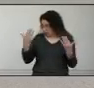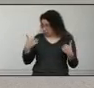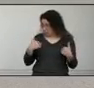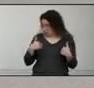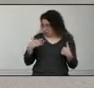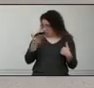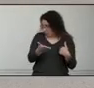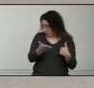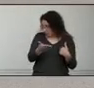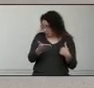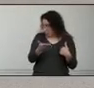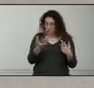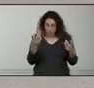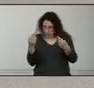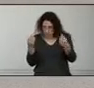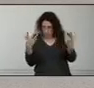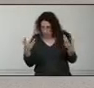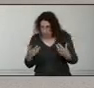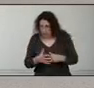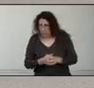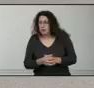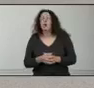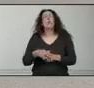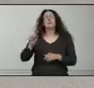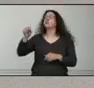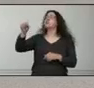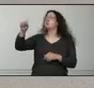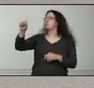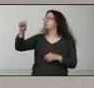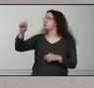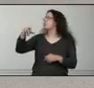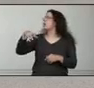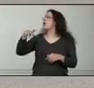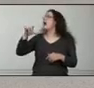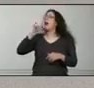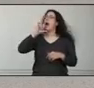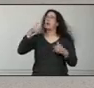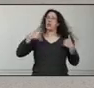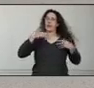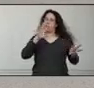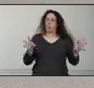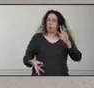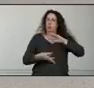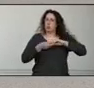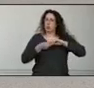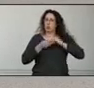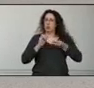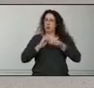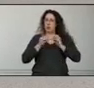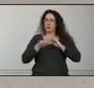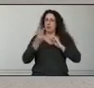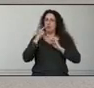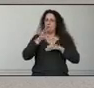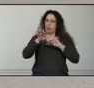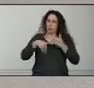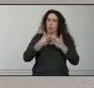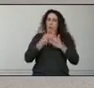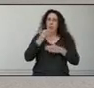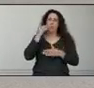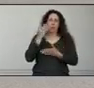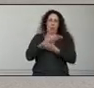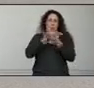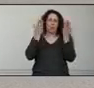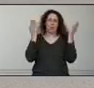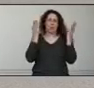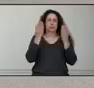there? What are you doing? Yeah, I don't have the total number of cases in homeless shelters since the